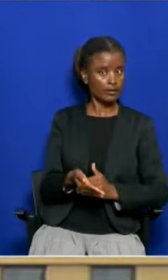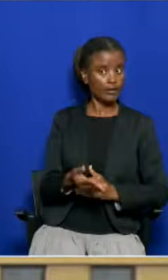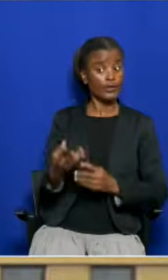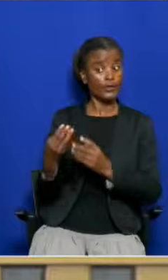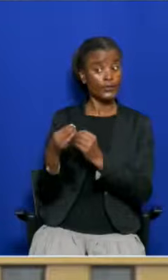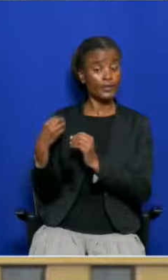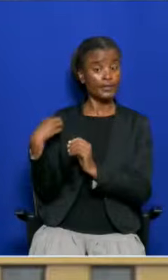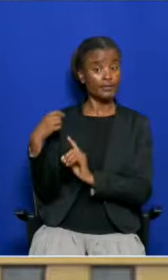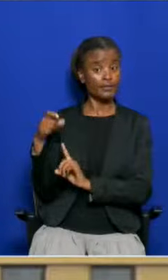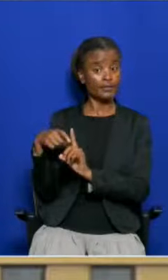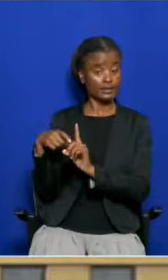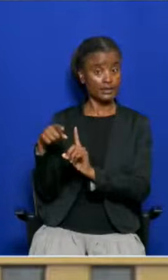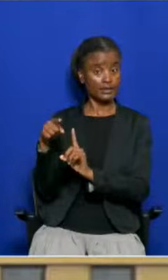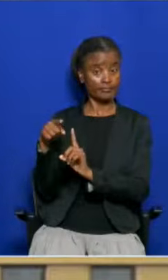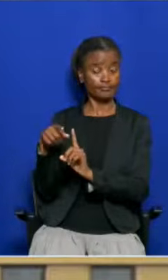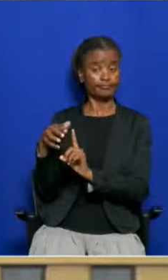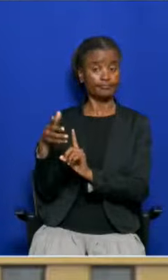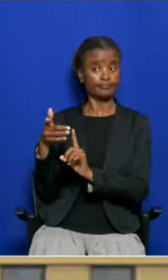minister